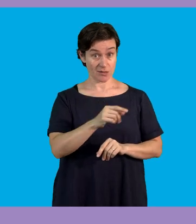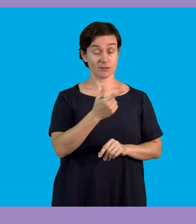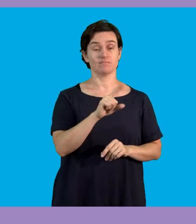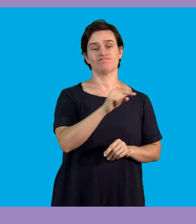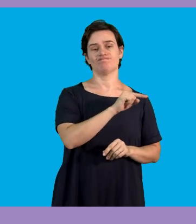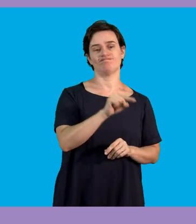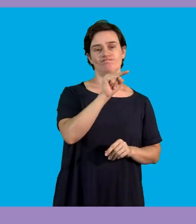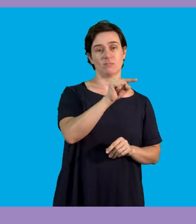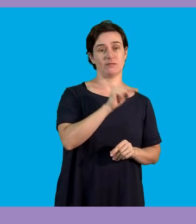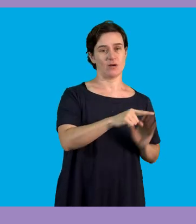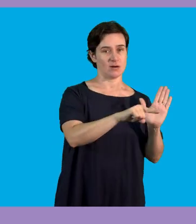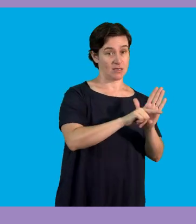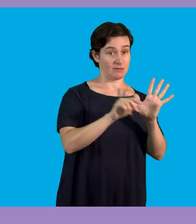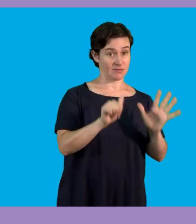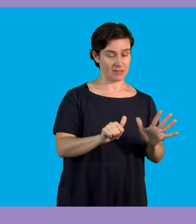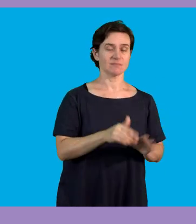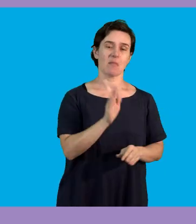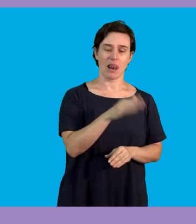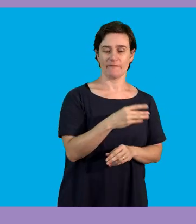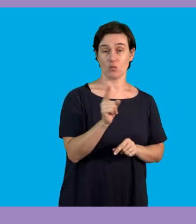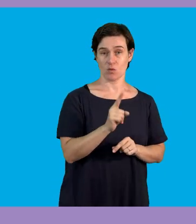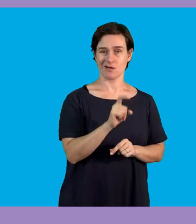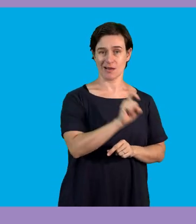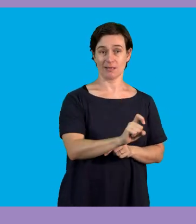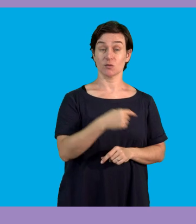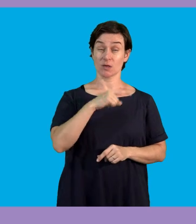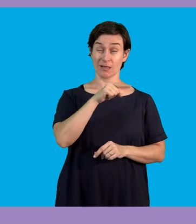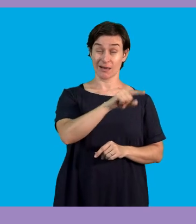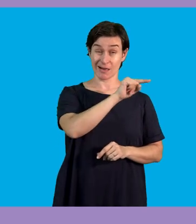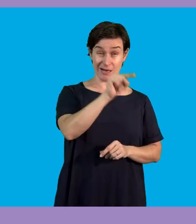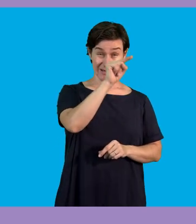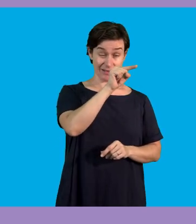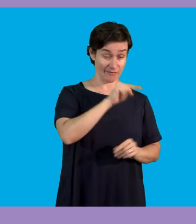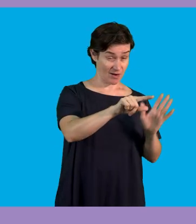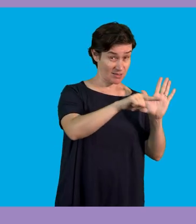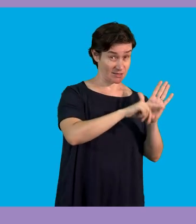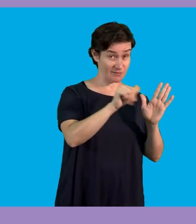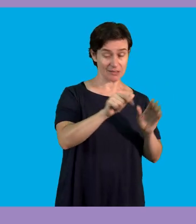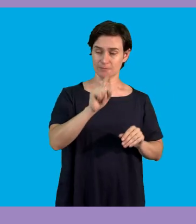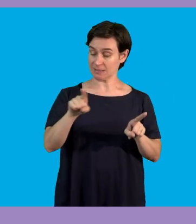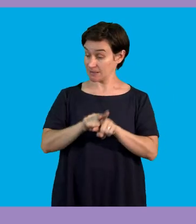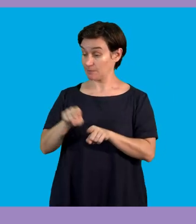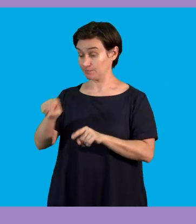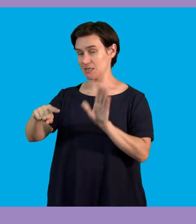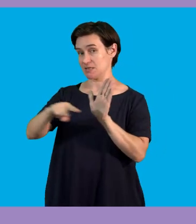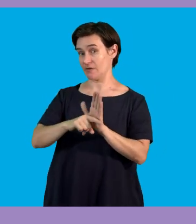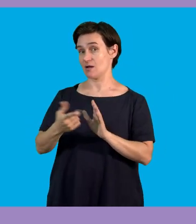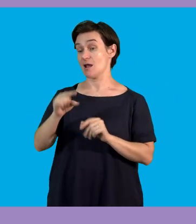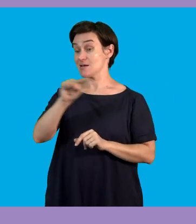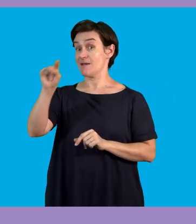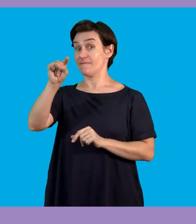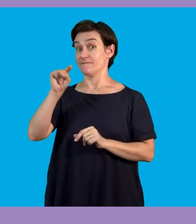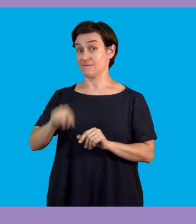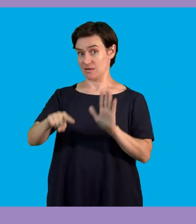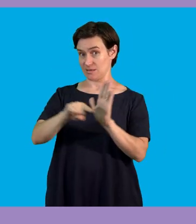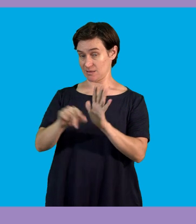we will remain with x on the left. And what we do on the left, we also do on the right. We'll divide by negative 6. And